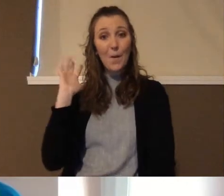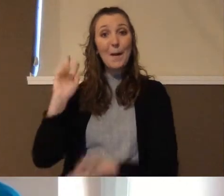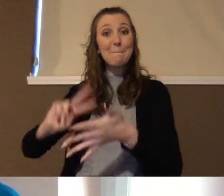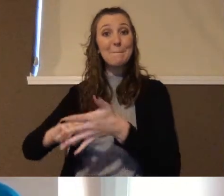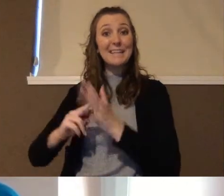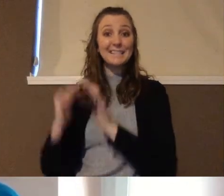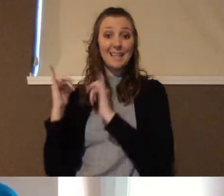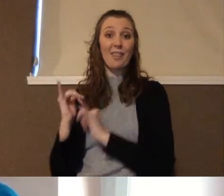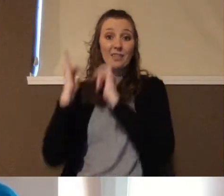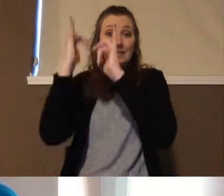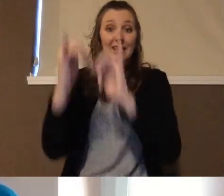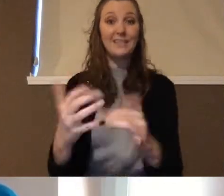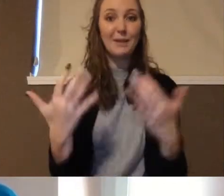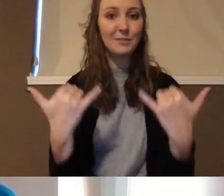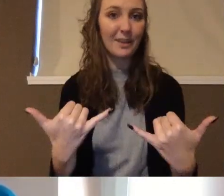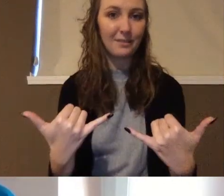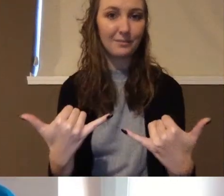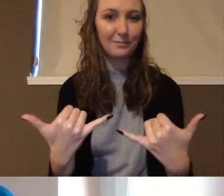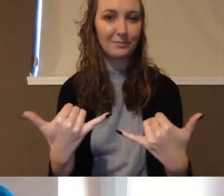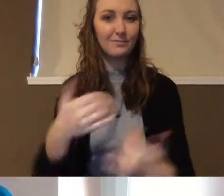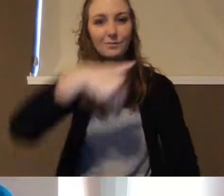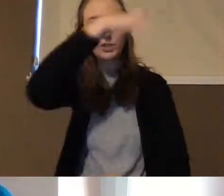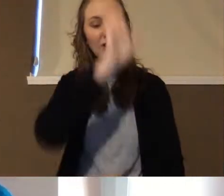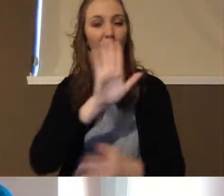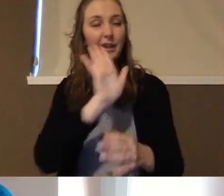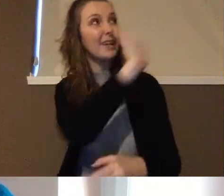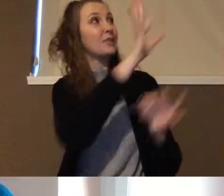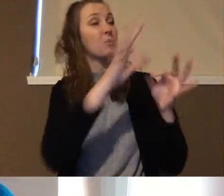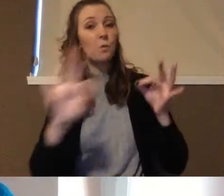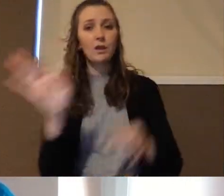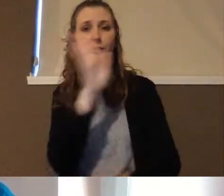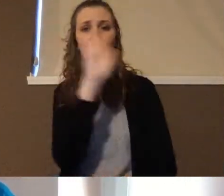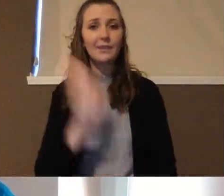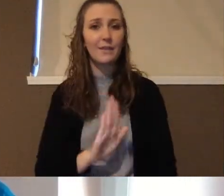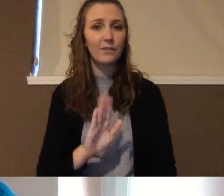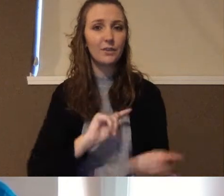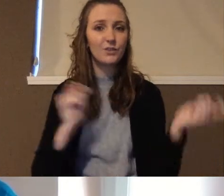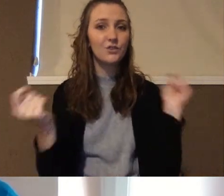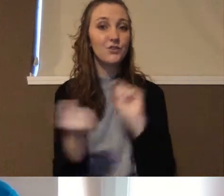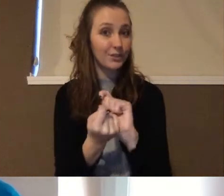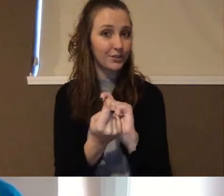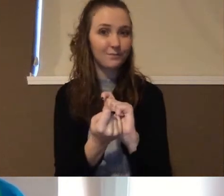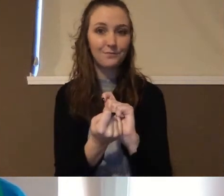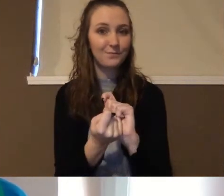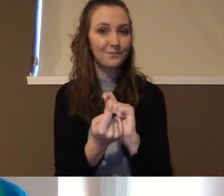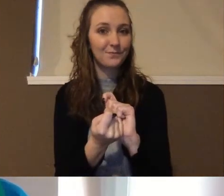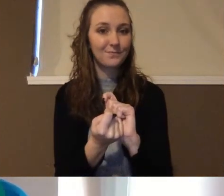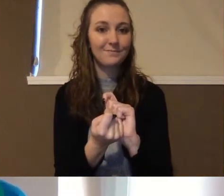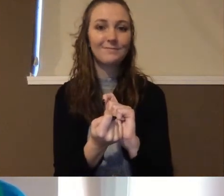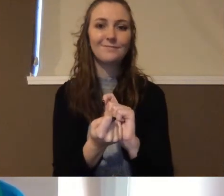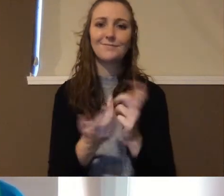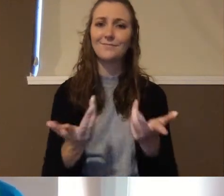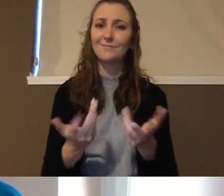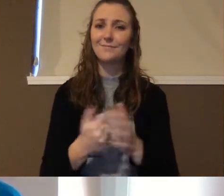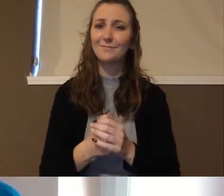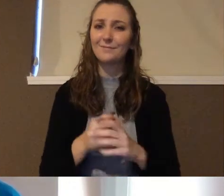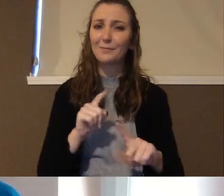to us in September 2020. God's word never changes.